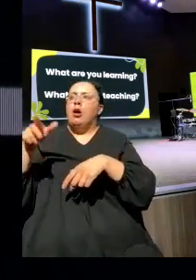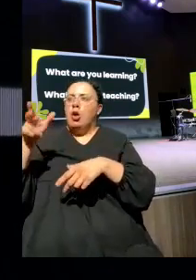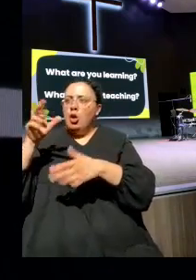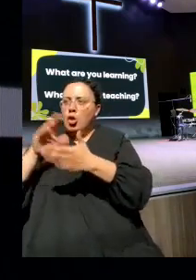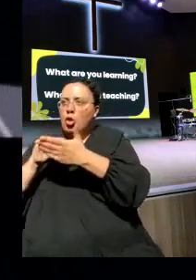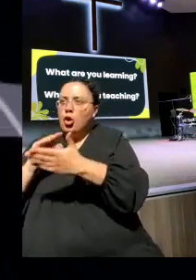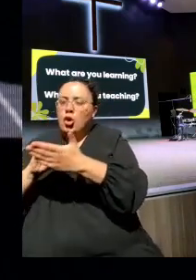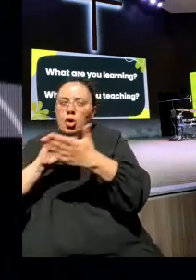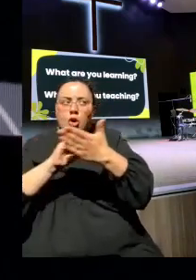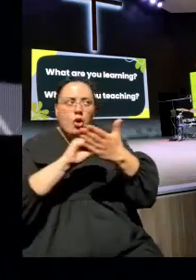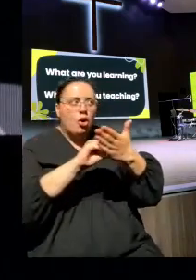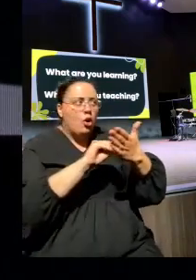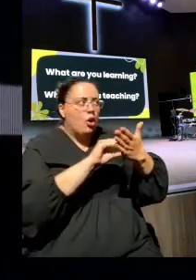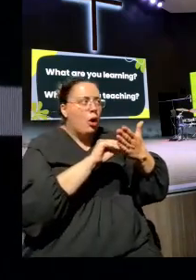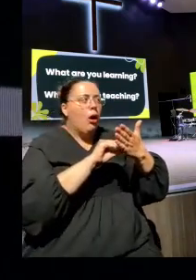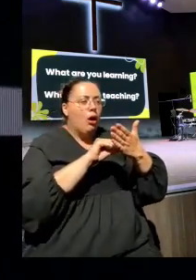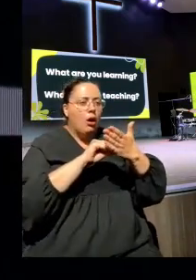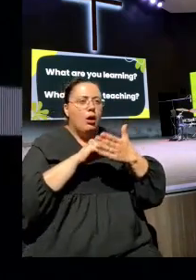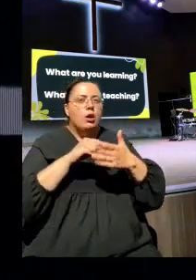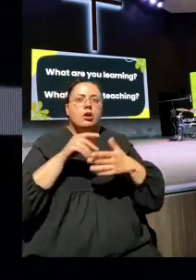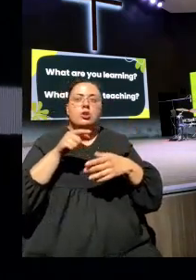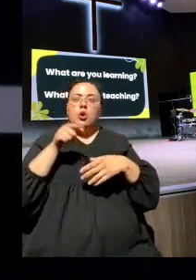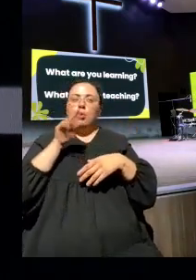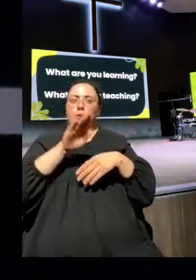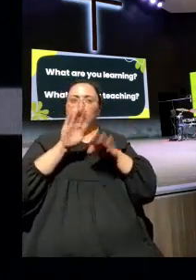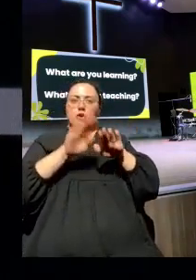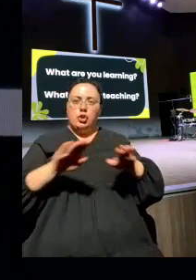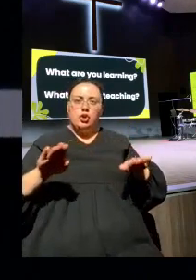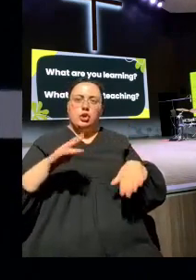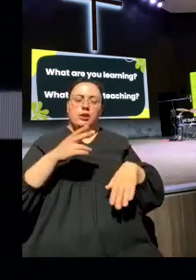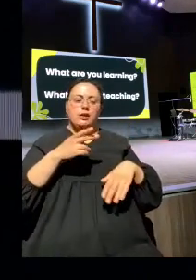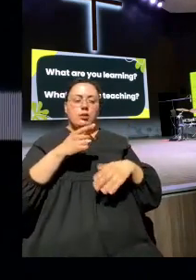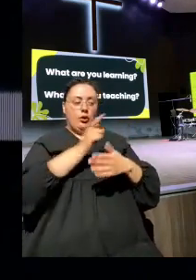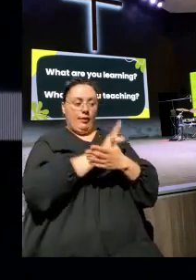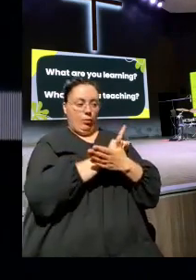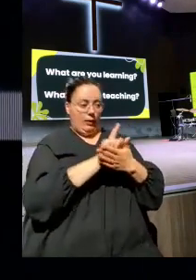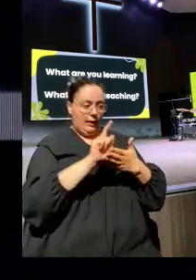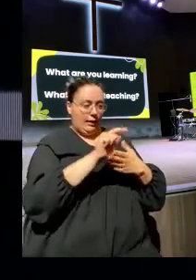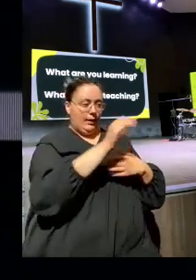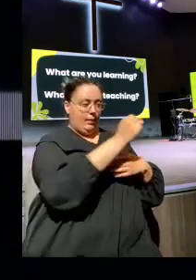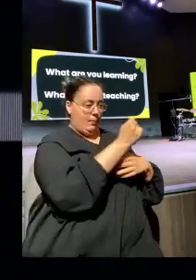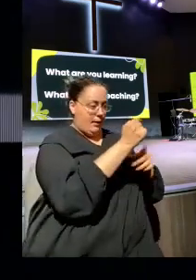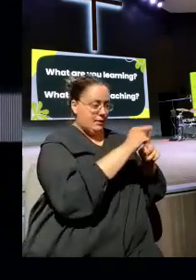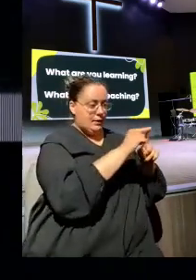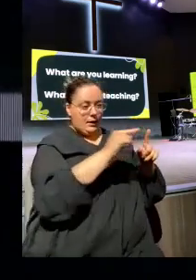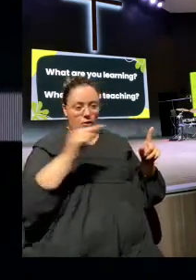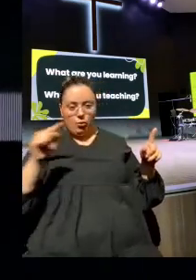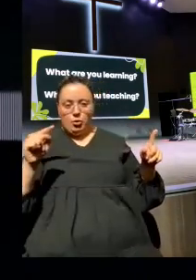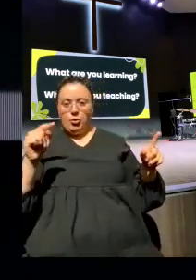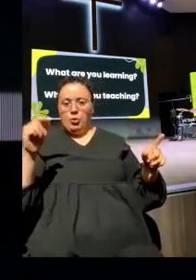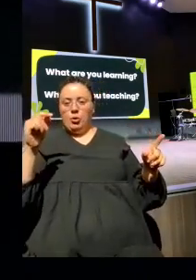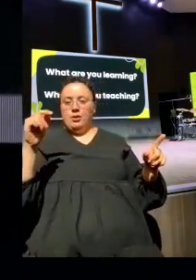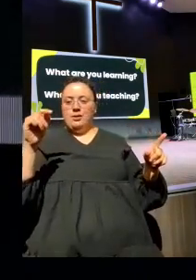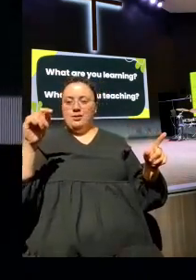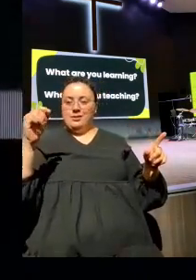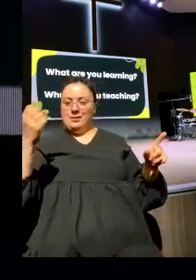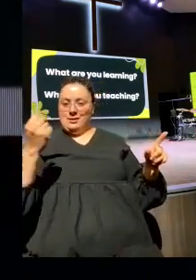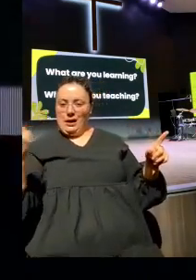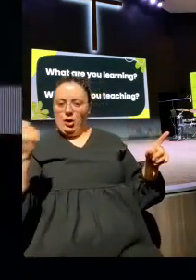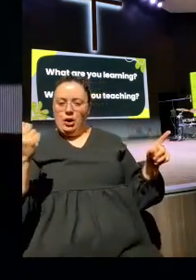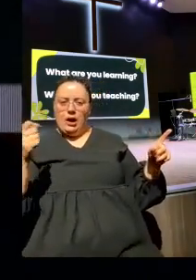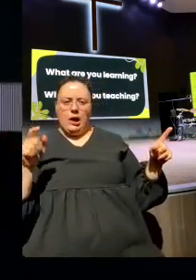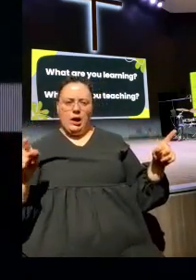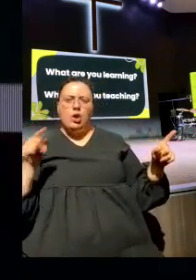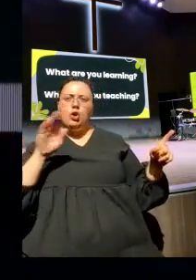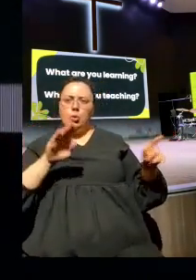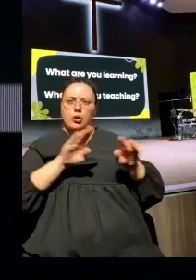Monday through Saturday, then their assumption is, it's sort of a thing we do on the weekend that we don't really take care of